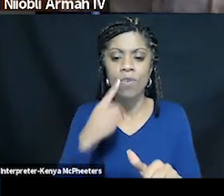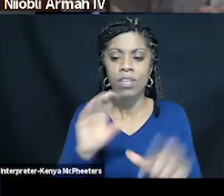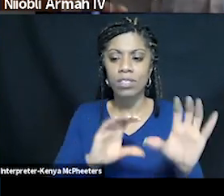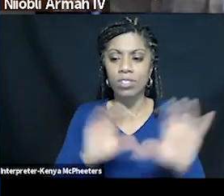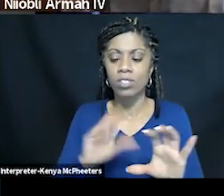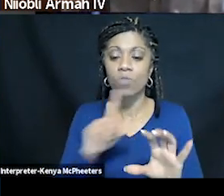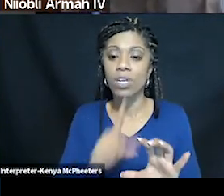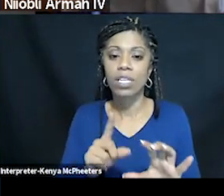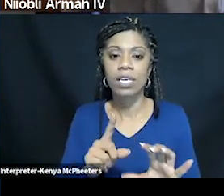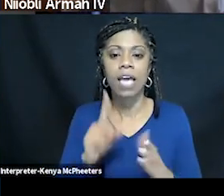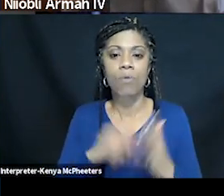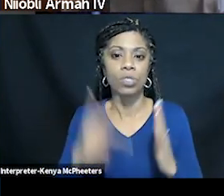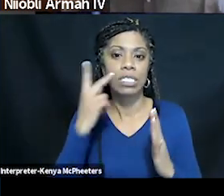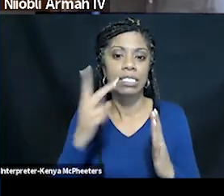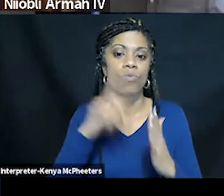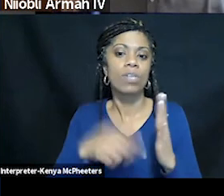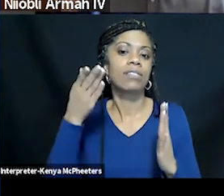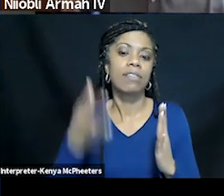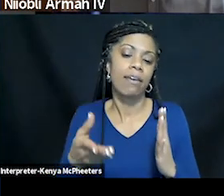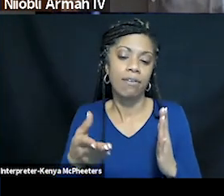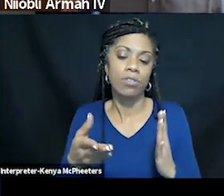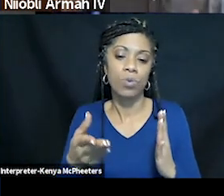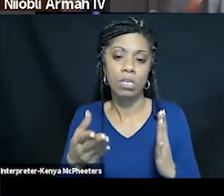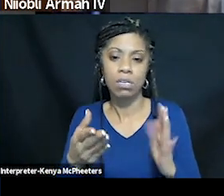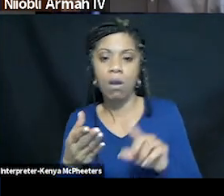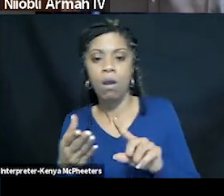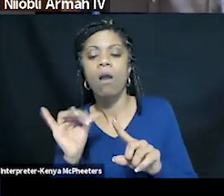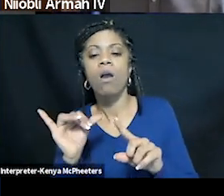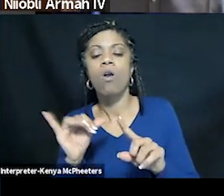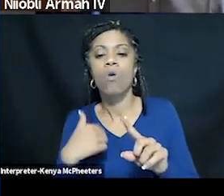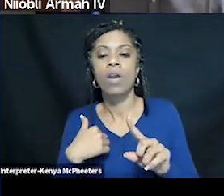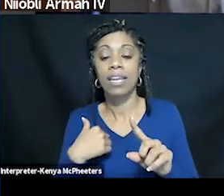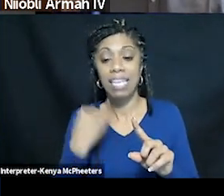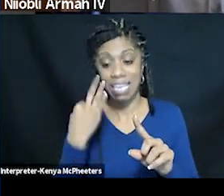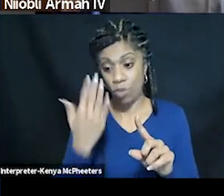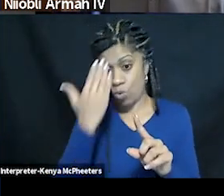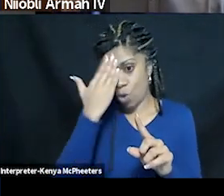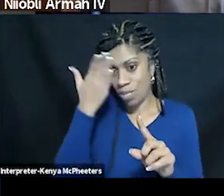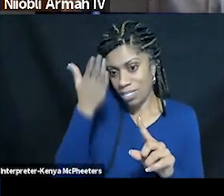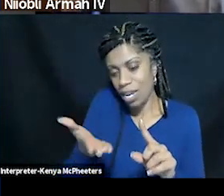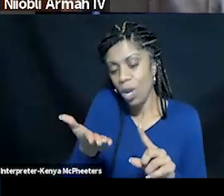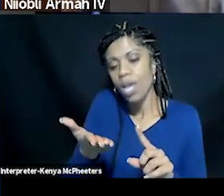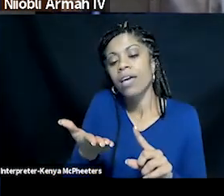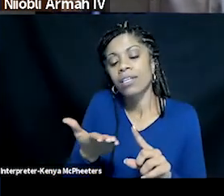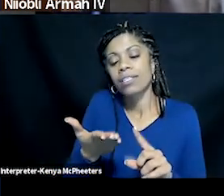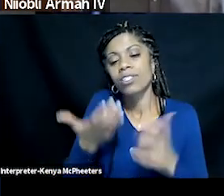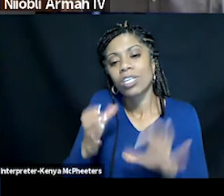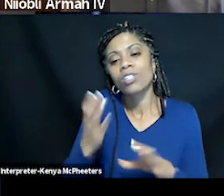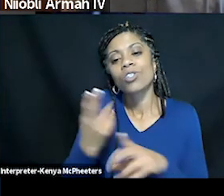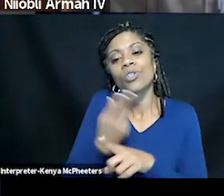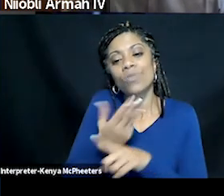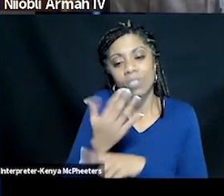in navigating what's in the website and understanding what's there so you can put it into practice, because you all have a lot of questions. And so we want to make sure you're equipped and